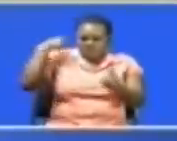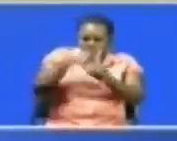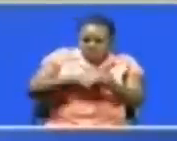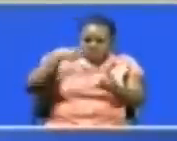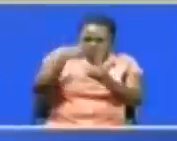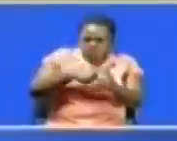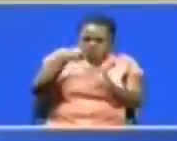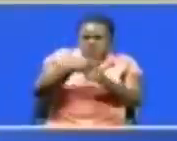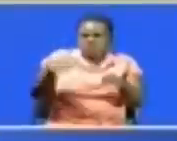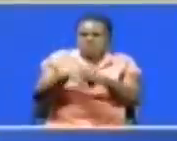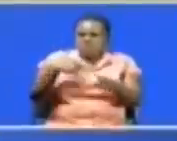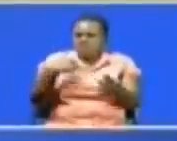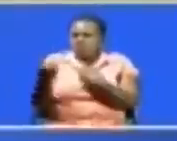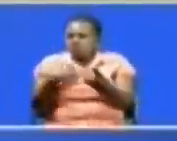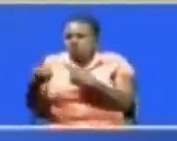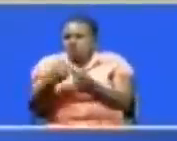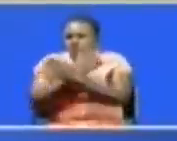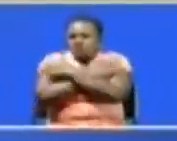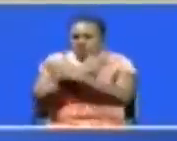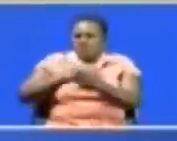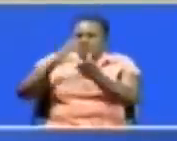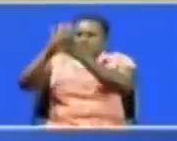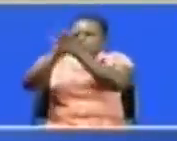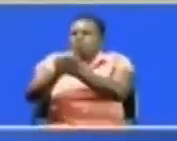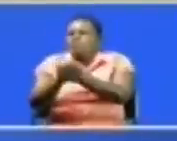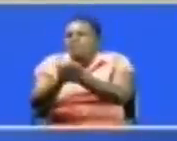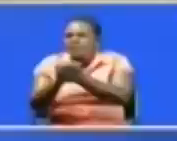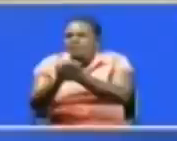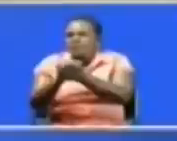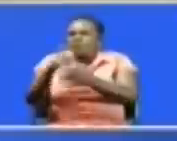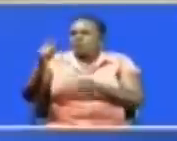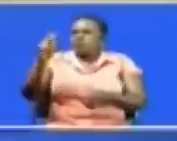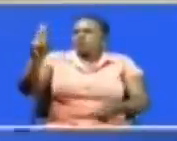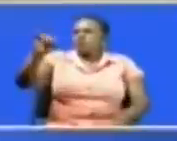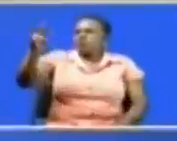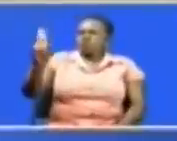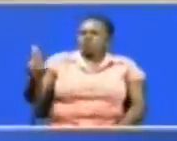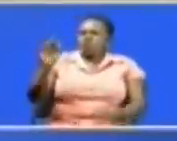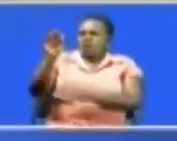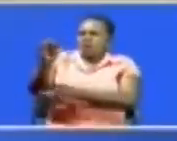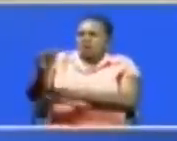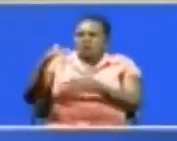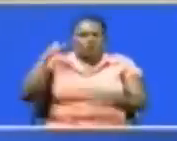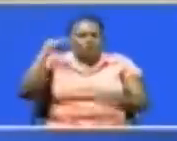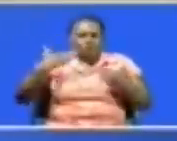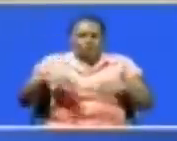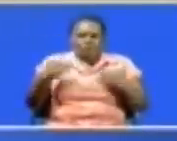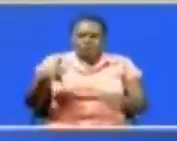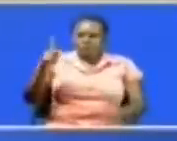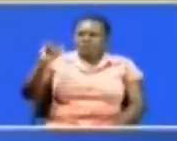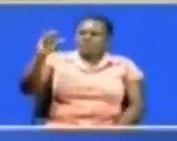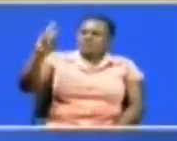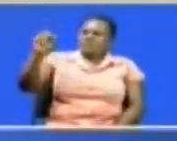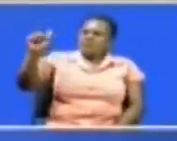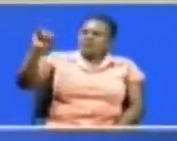of Parliament. I know that I spoke to my counterpart in Jubilee, the Honorable Raphael Tuju, and we were calling people like Kimani Ichung'wah, who's